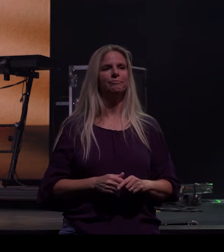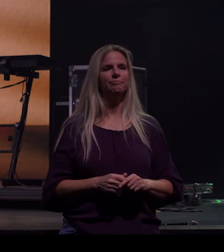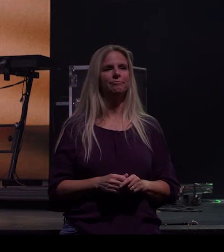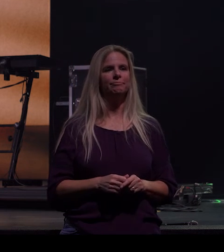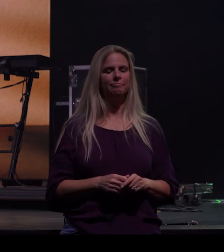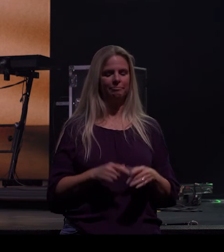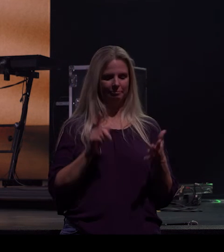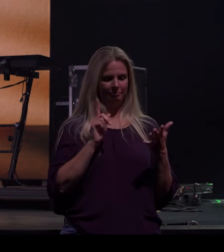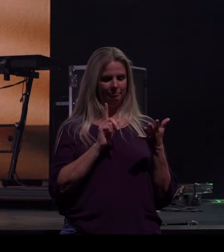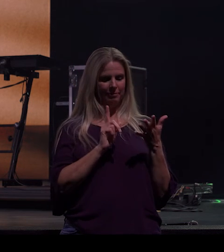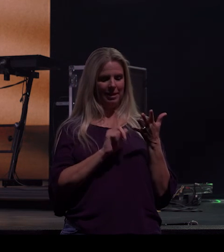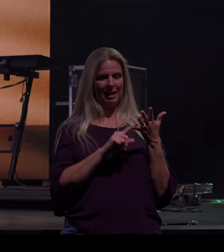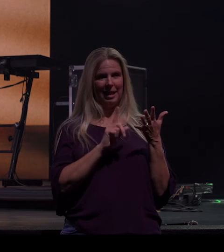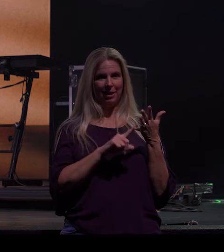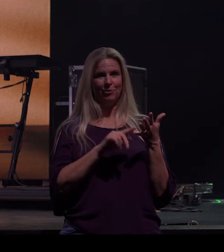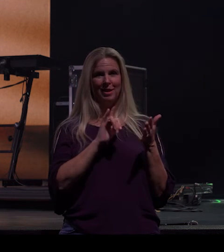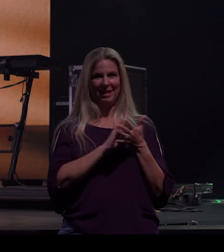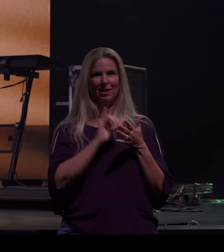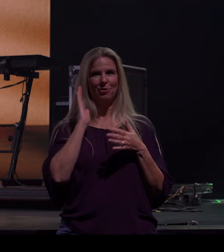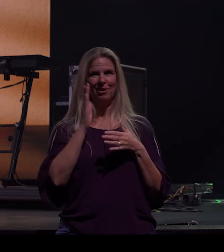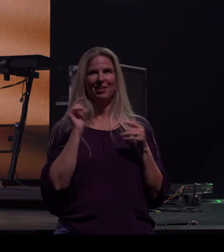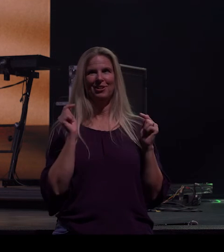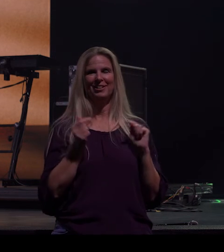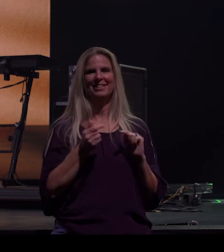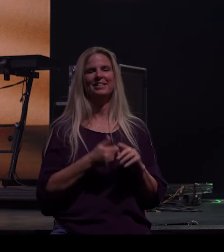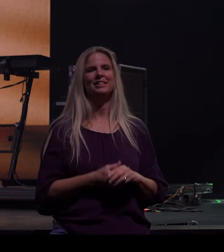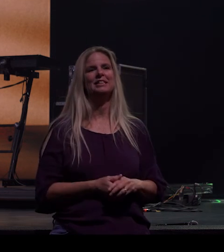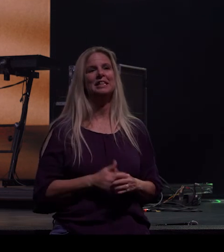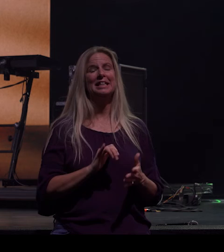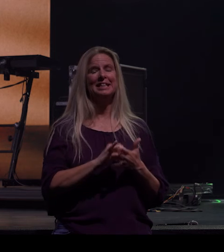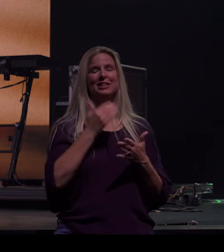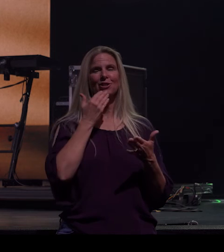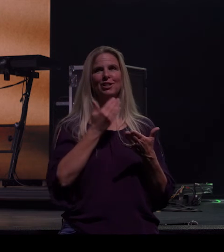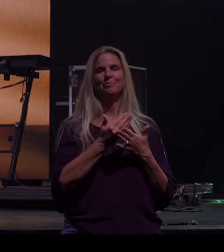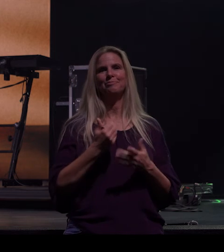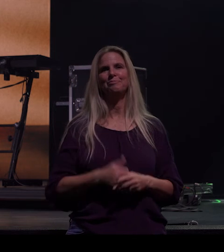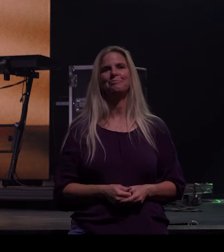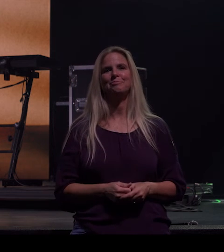Here's the last one, and this one's going to sting, but it's good.